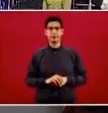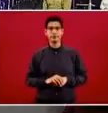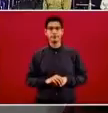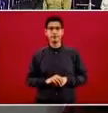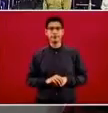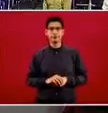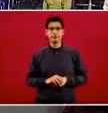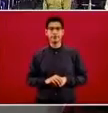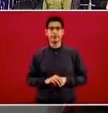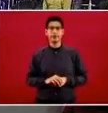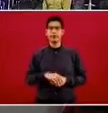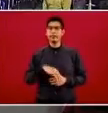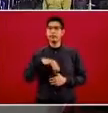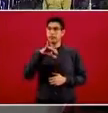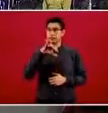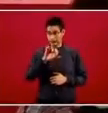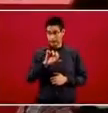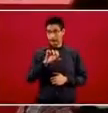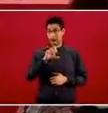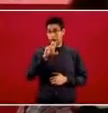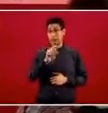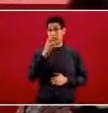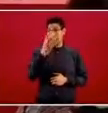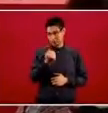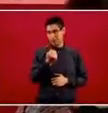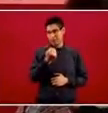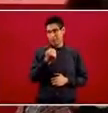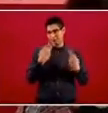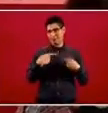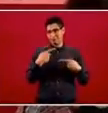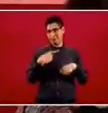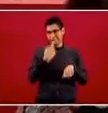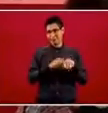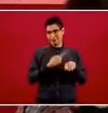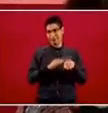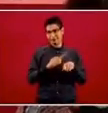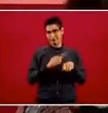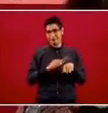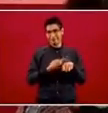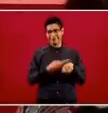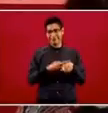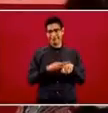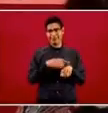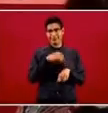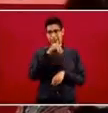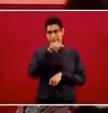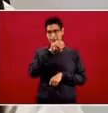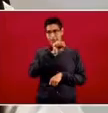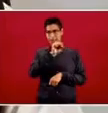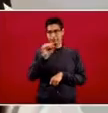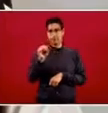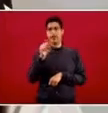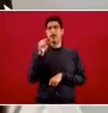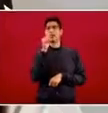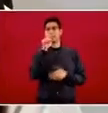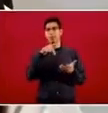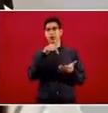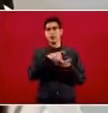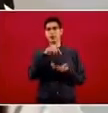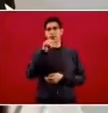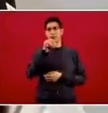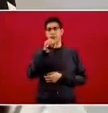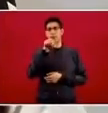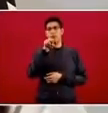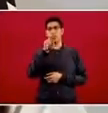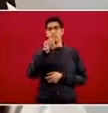But we still have 39 cases at the IMSS. Out of these 39, 26 are in Monclova. They're